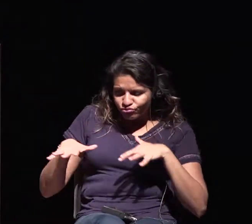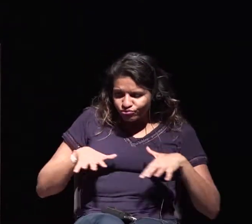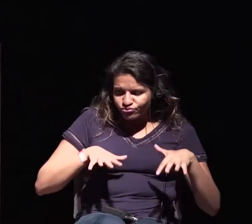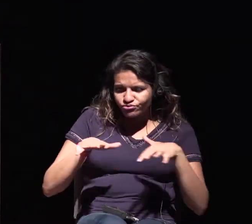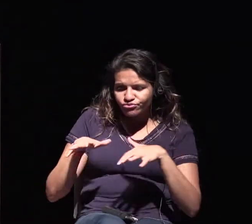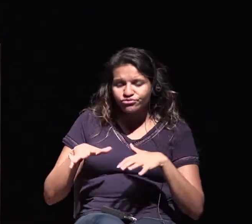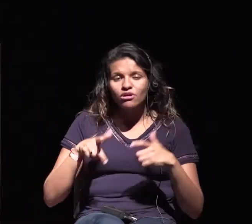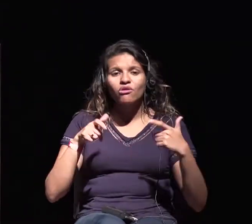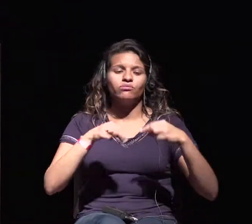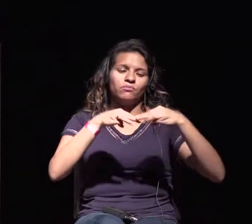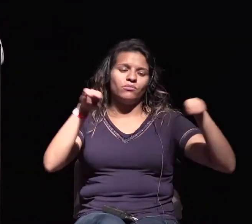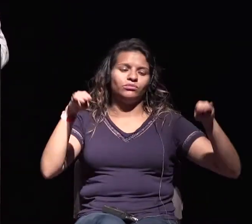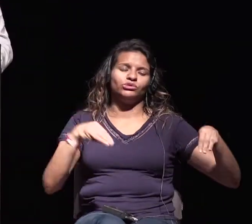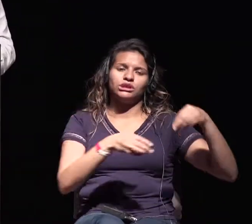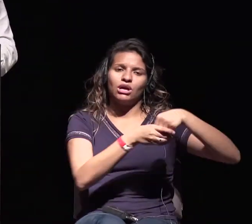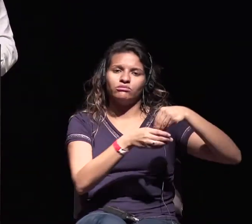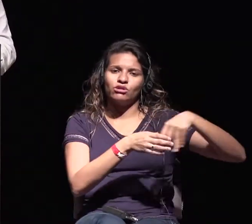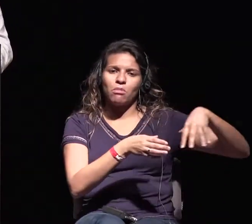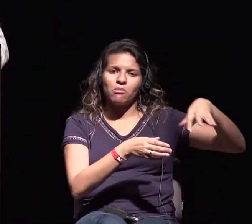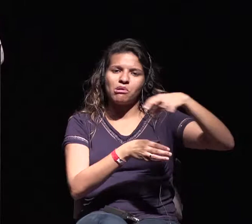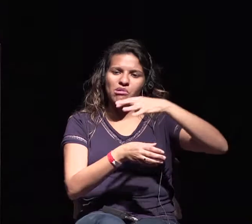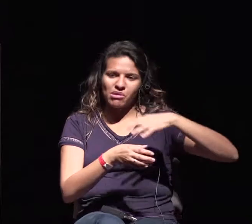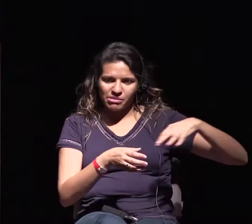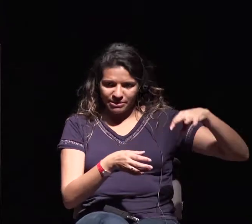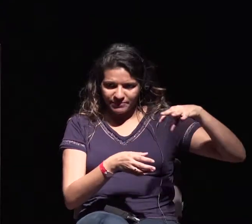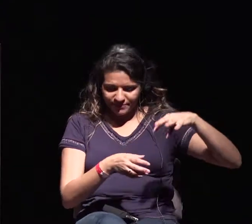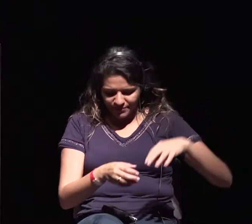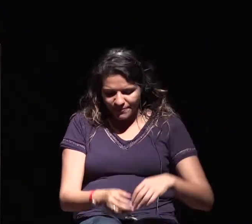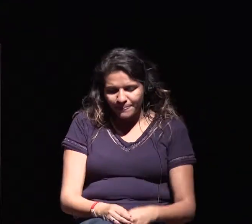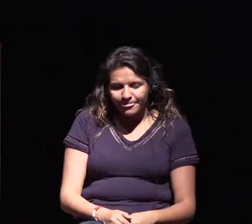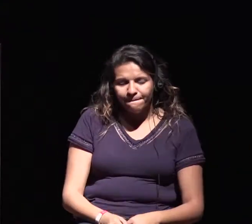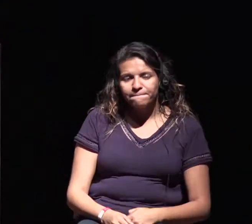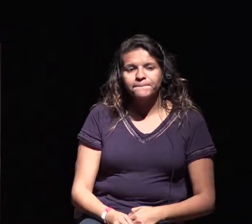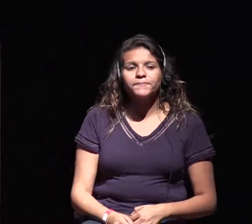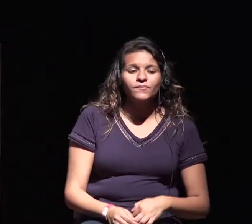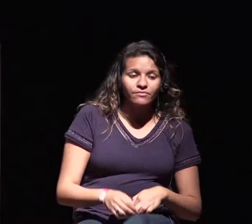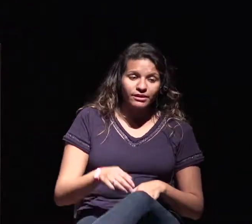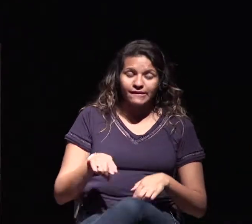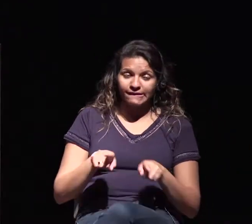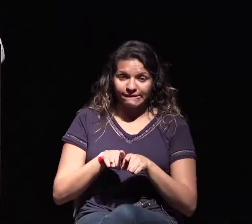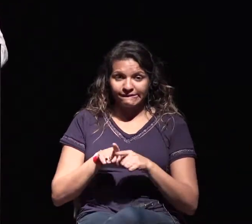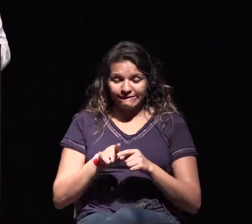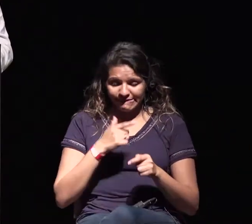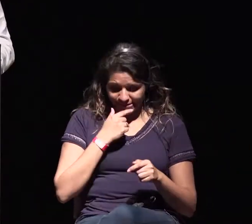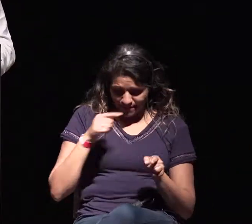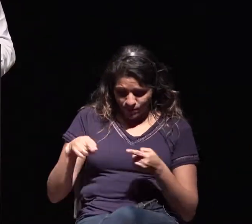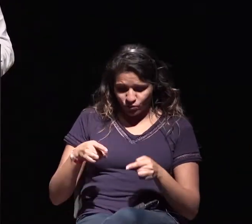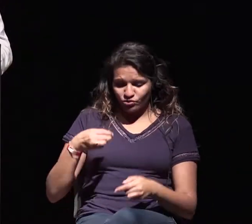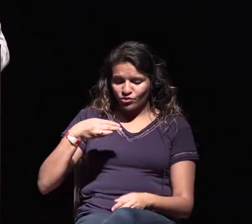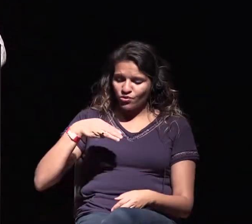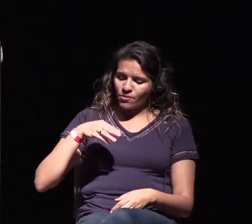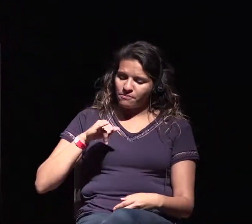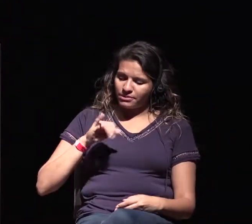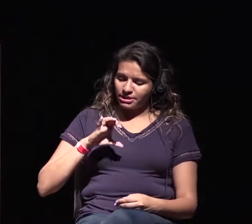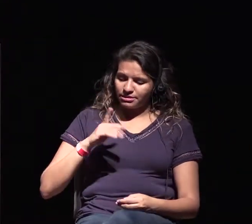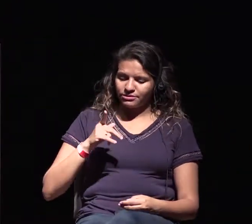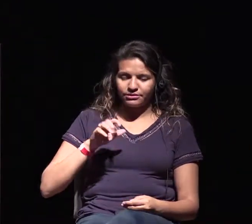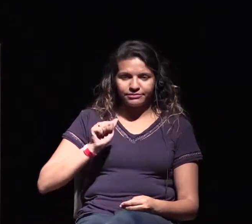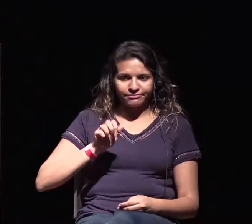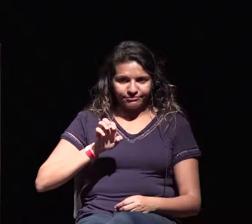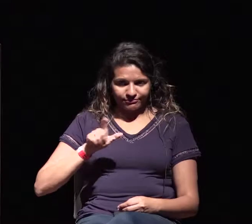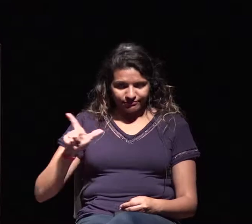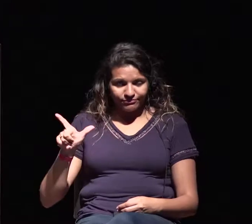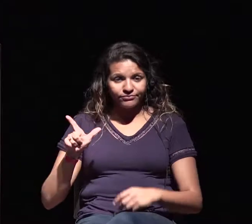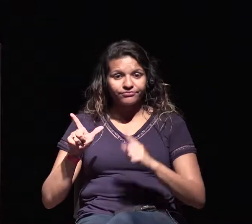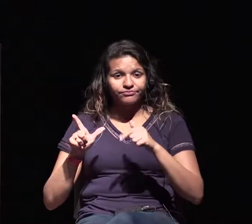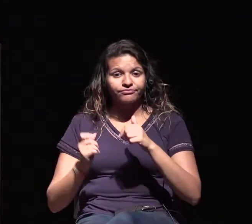Influential musician Michael Parsons co-founded, together with Cornelius Cardew and Howard Kempton in 1968, the Scratch Orchestra, an